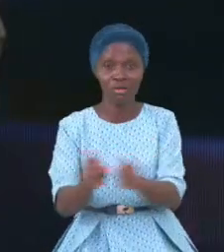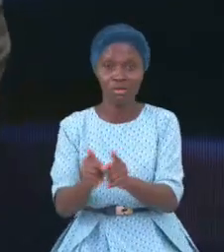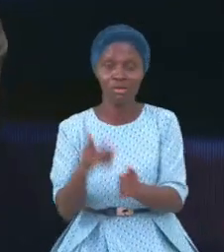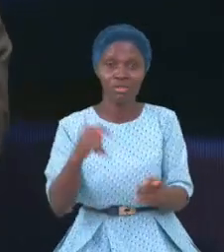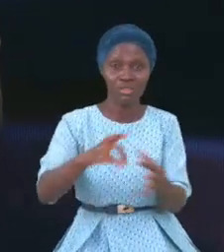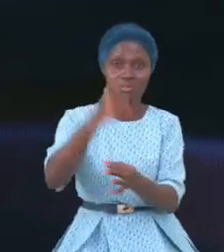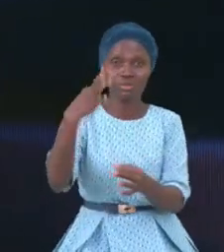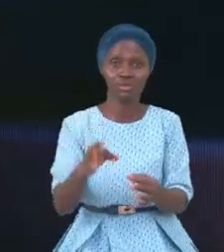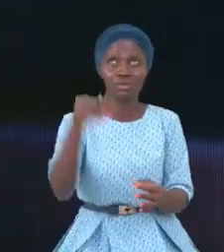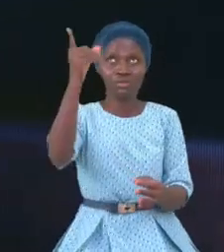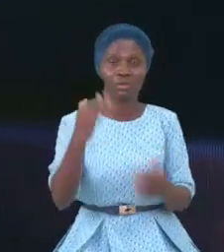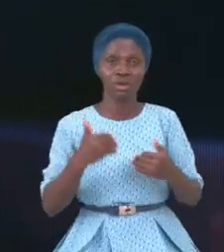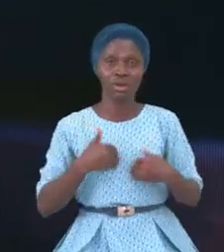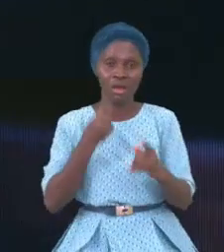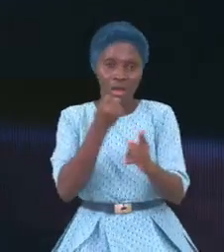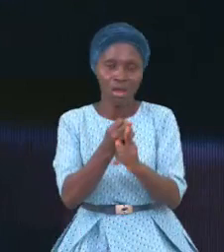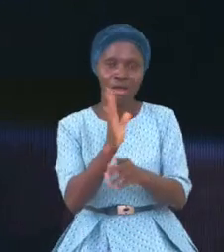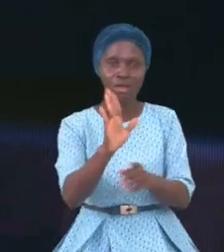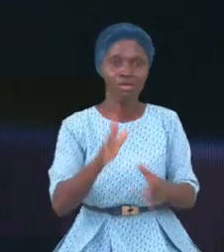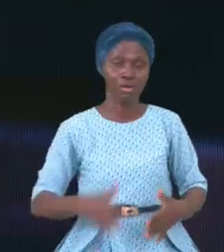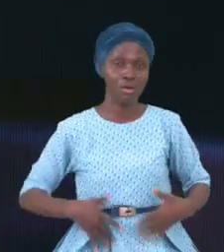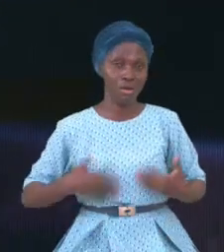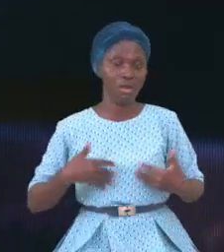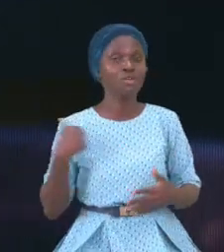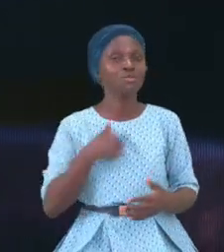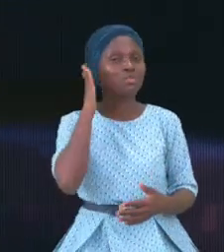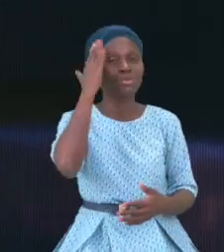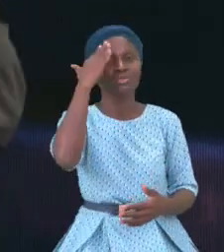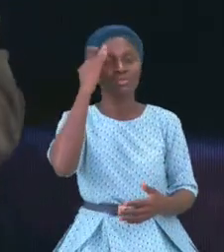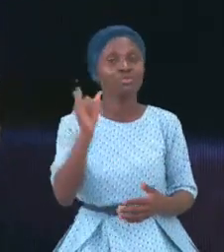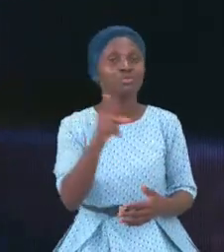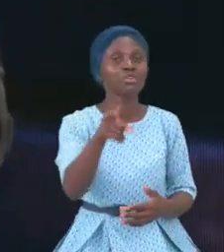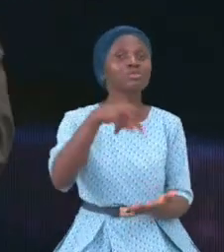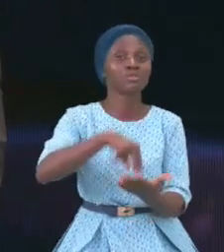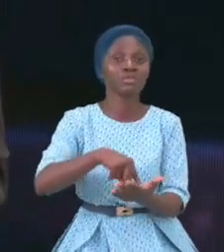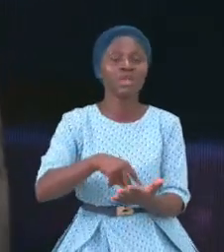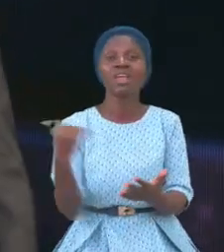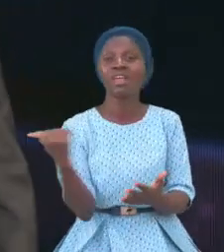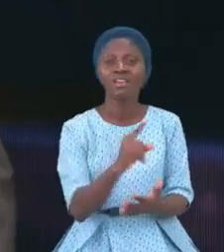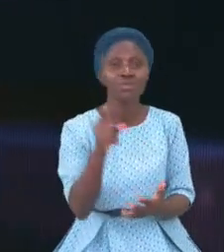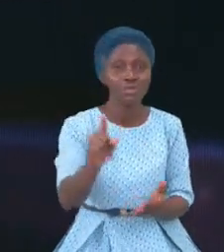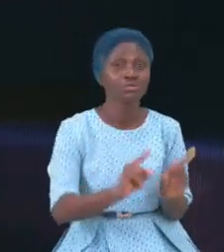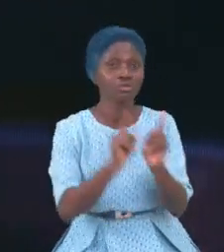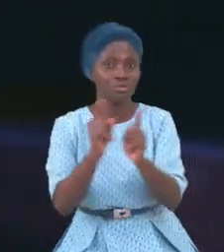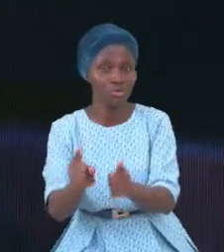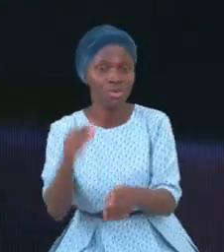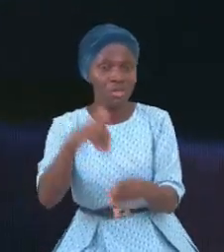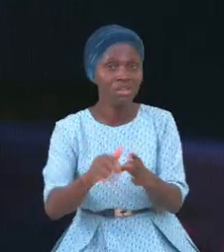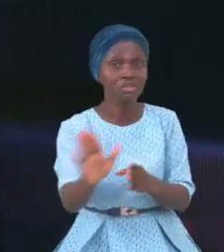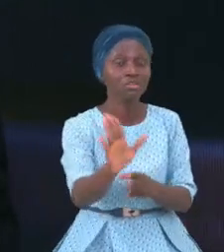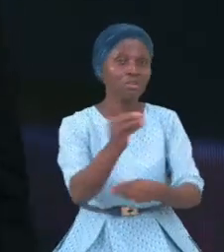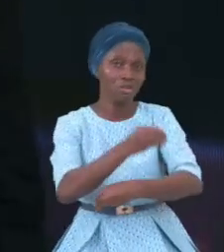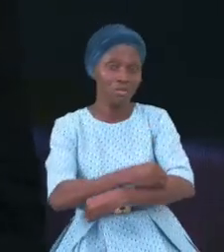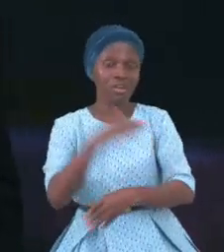has impacted your life, we will know where you stand. Anywhere you go, in your office, in